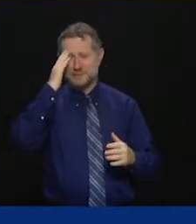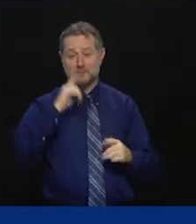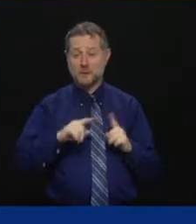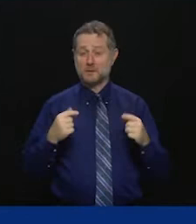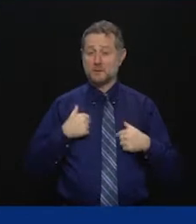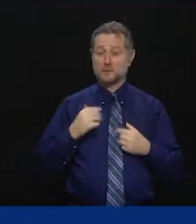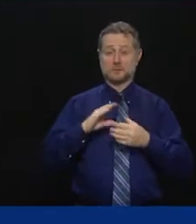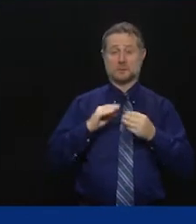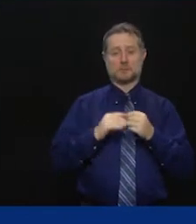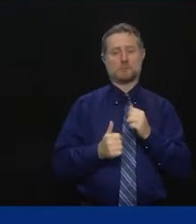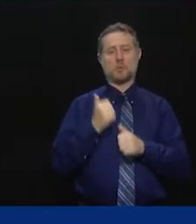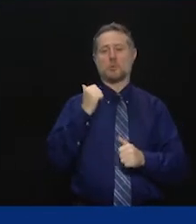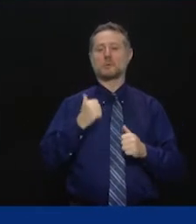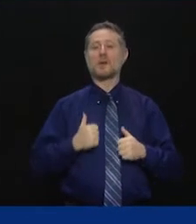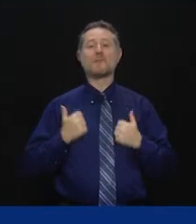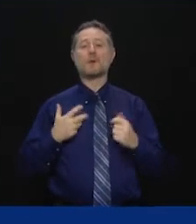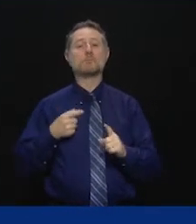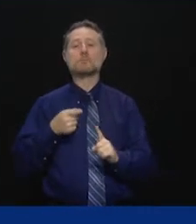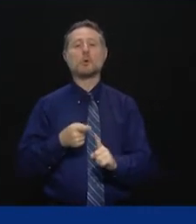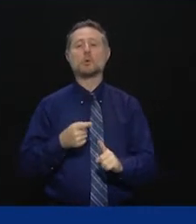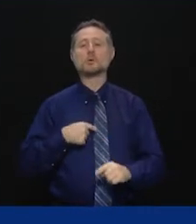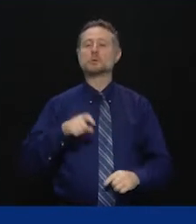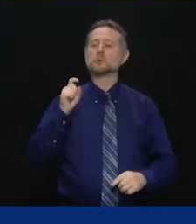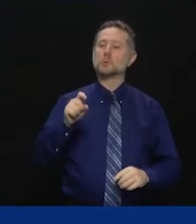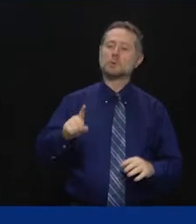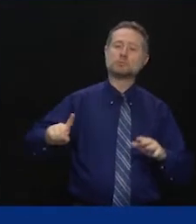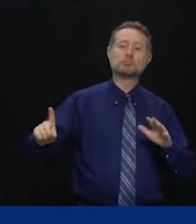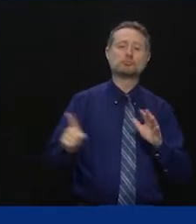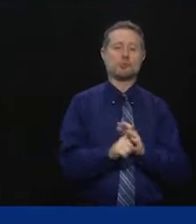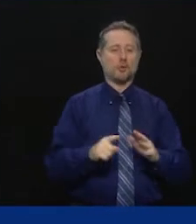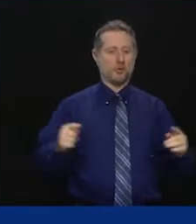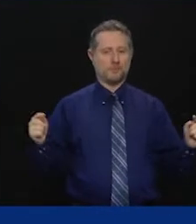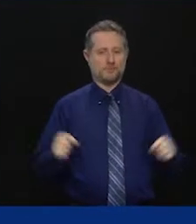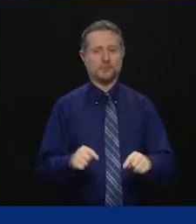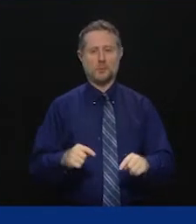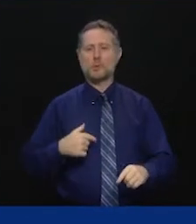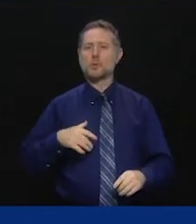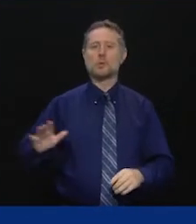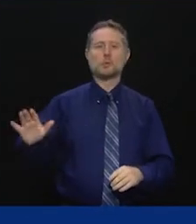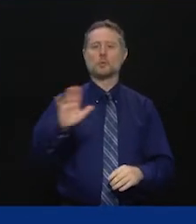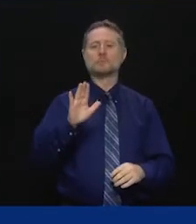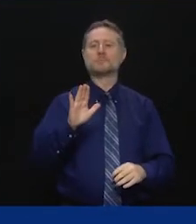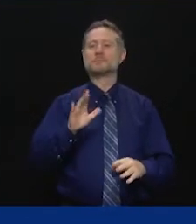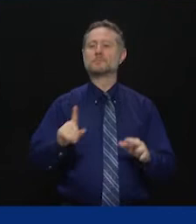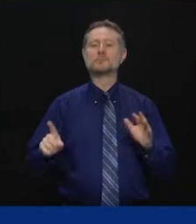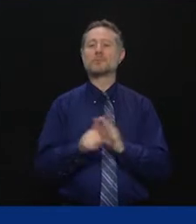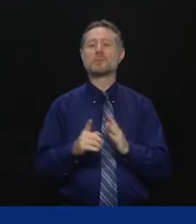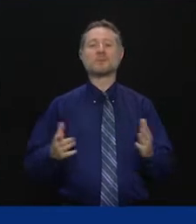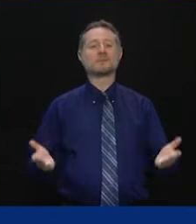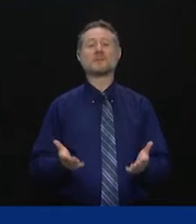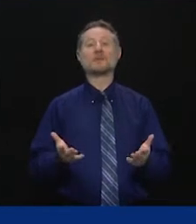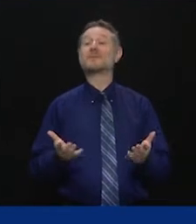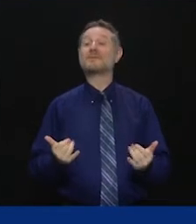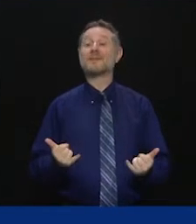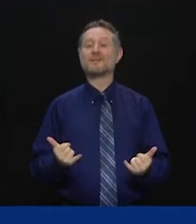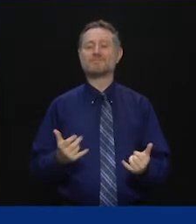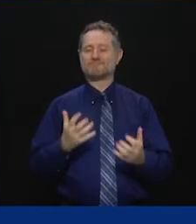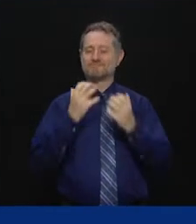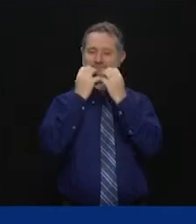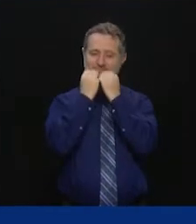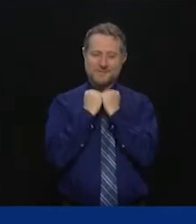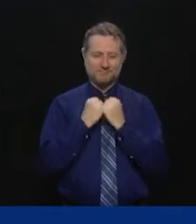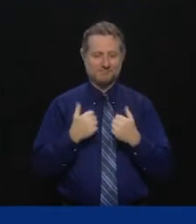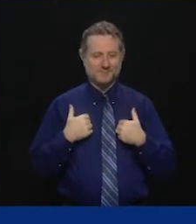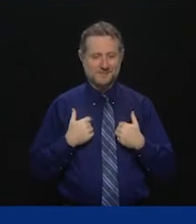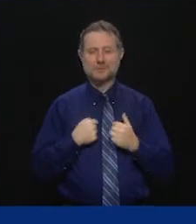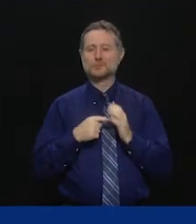life is about simply showing up. You show up, your presence here today means so much to me. That it's a symbol of the unity that